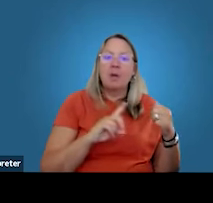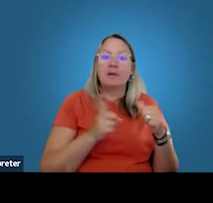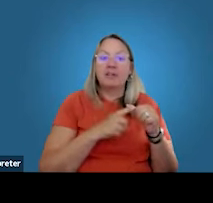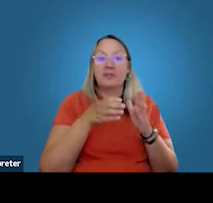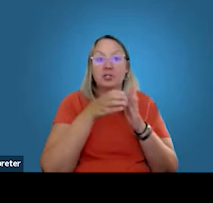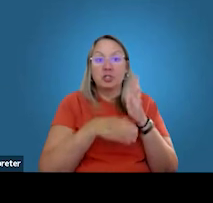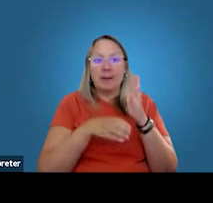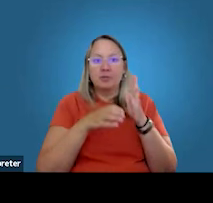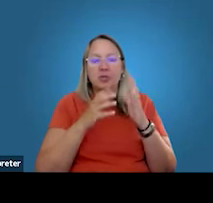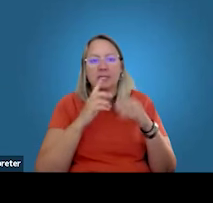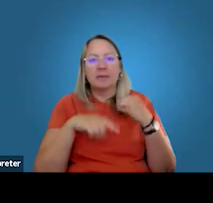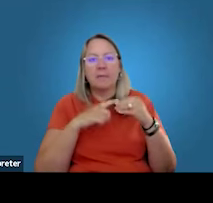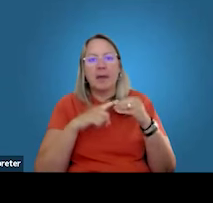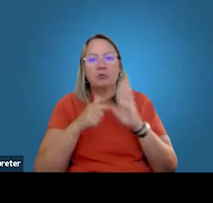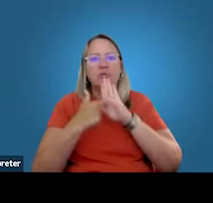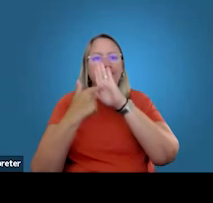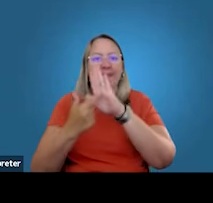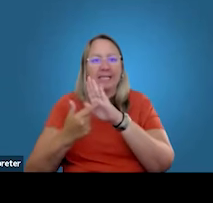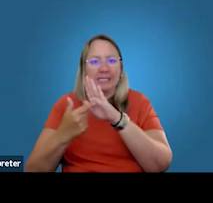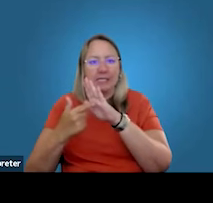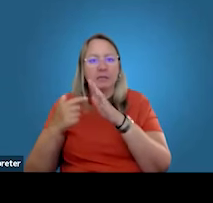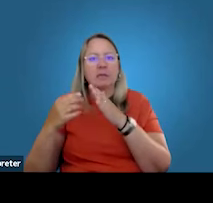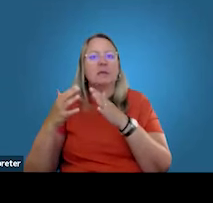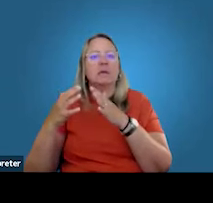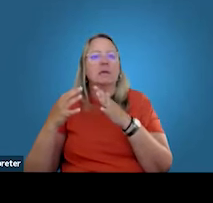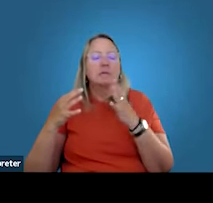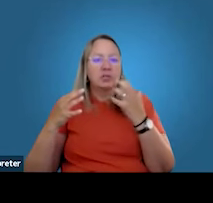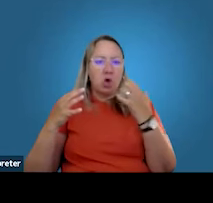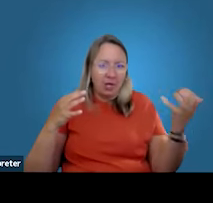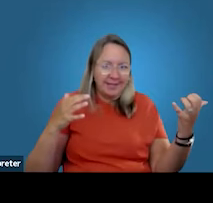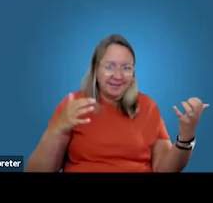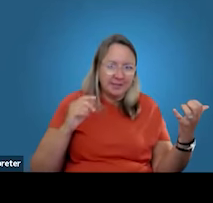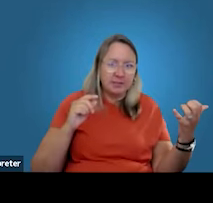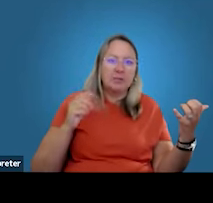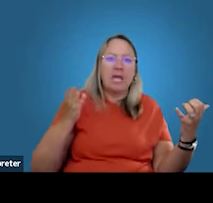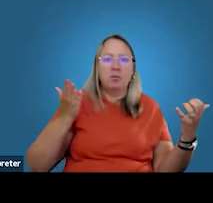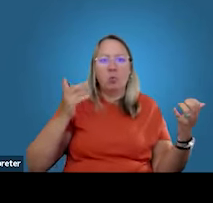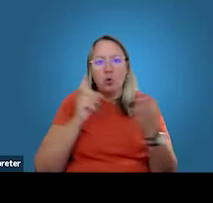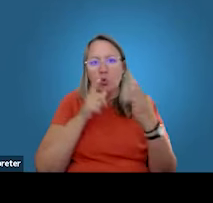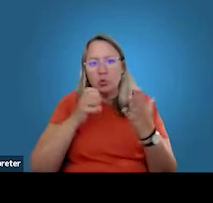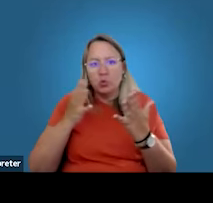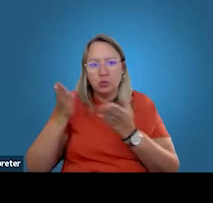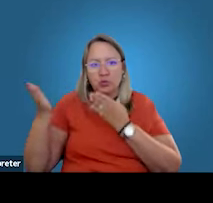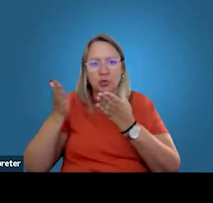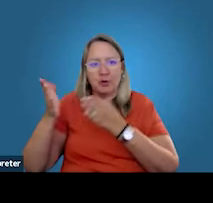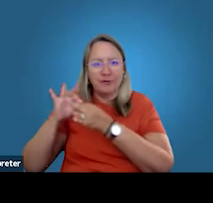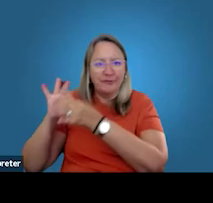chapters is likely to be reflecting the end audience that you serve. So you're having to do a little bit of both sometimes.